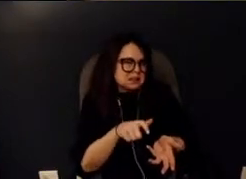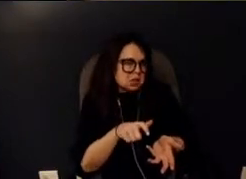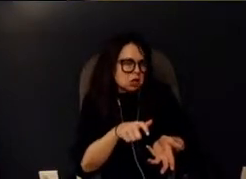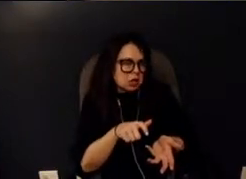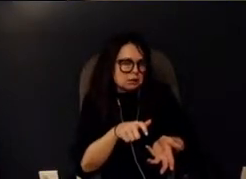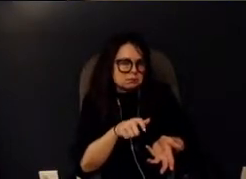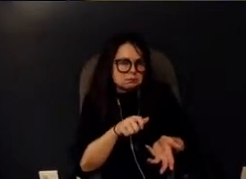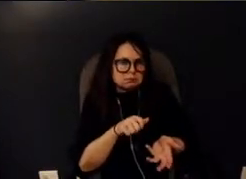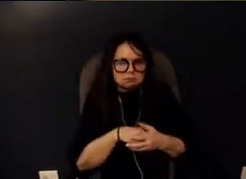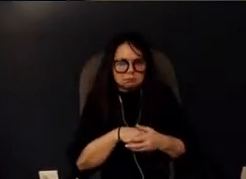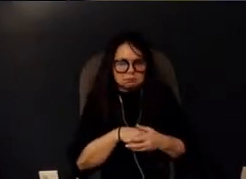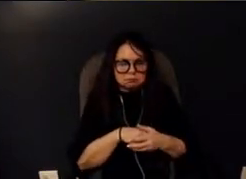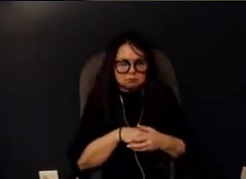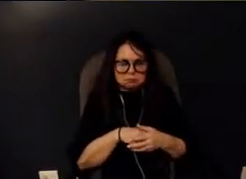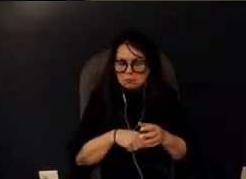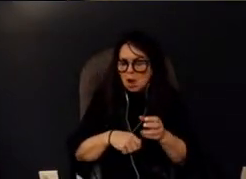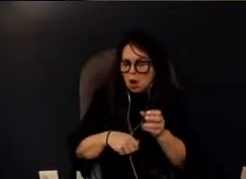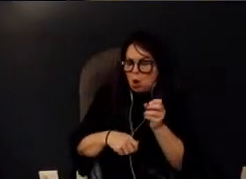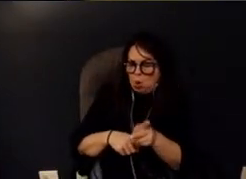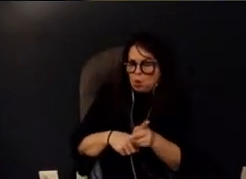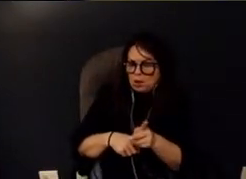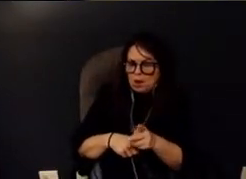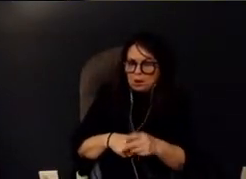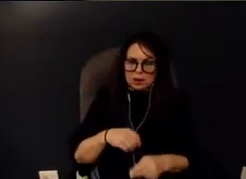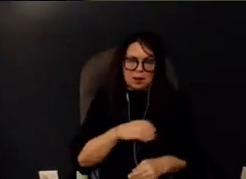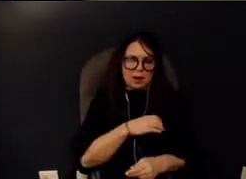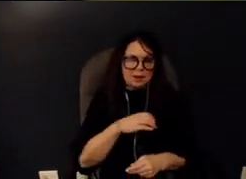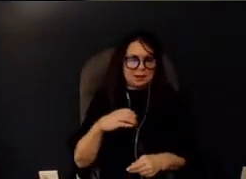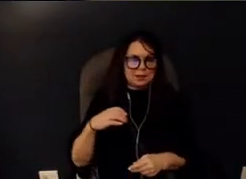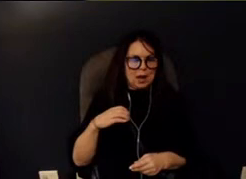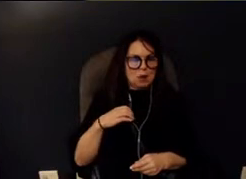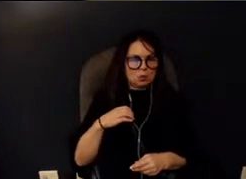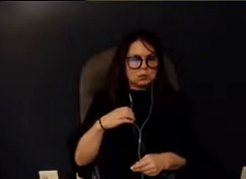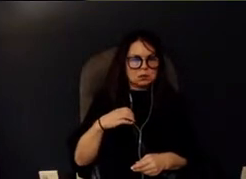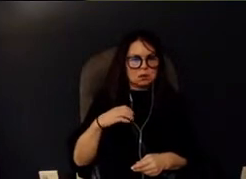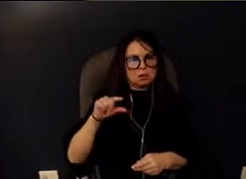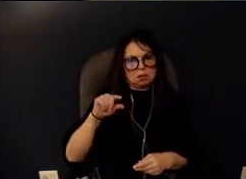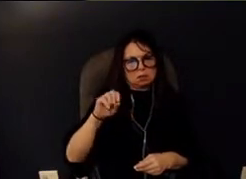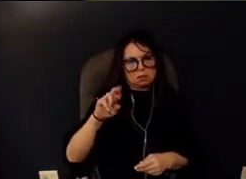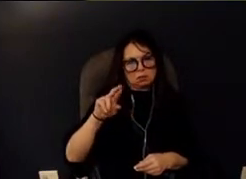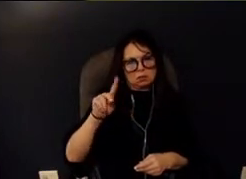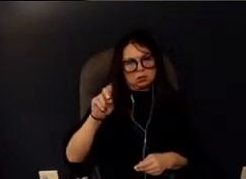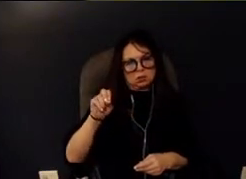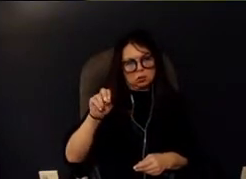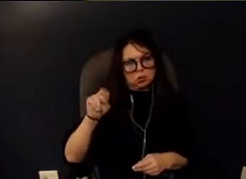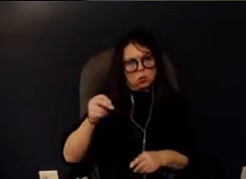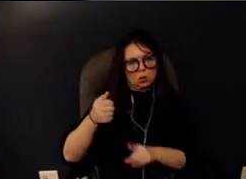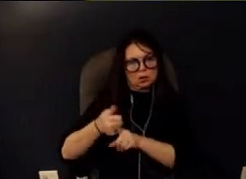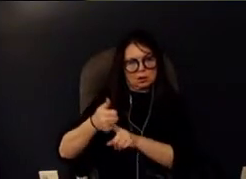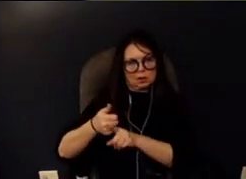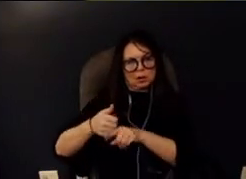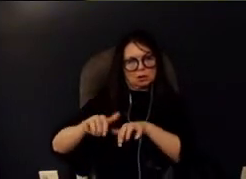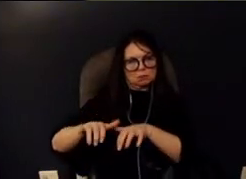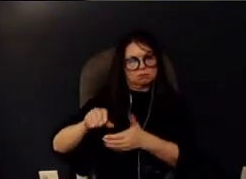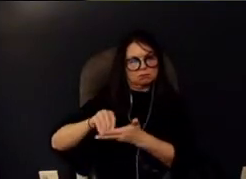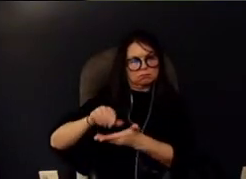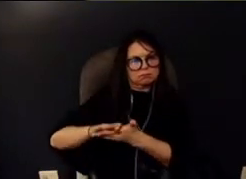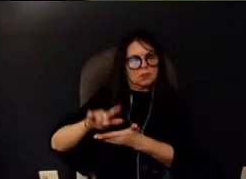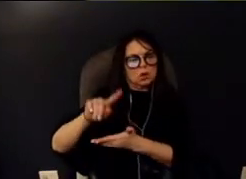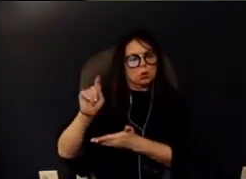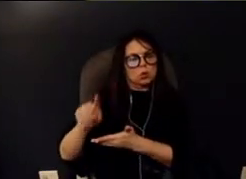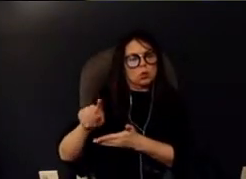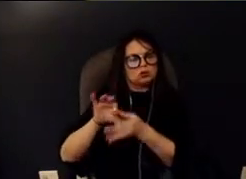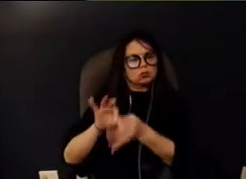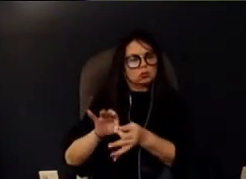Okay. So Councilmember Gordon was just noting some questions related to the staffing, the number of